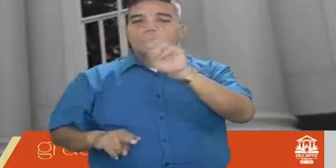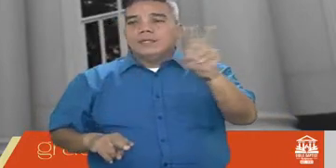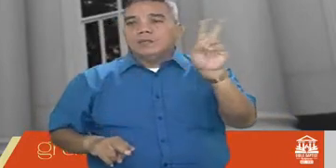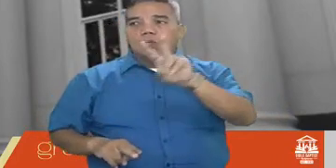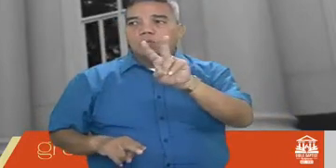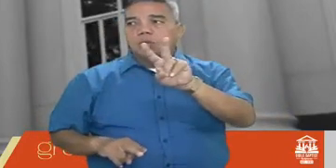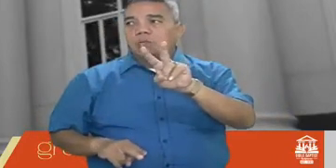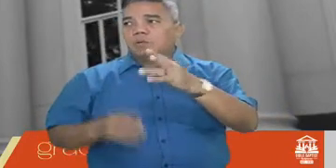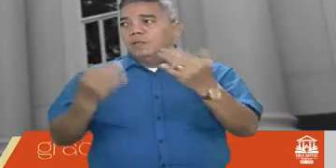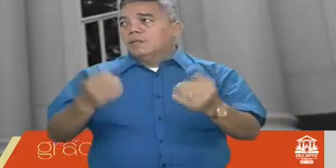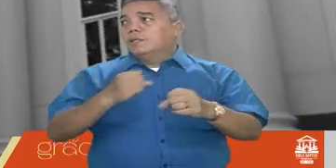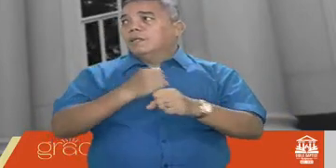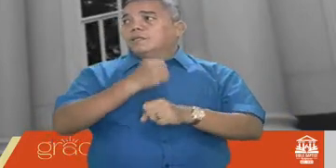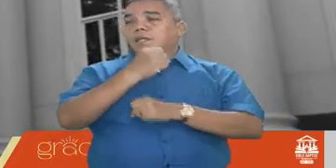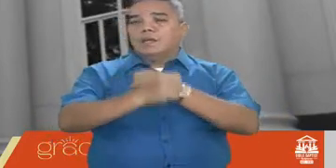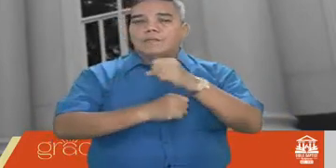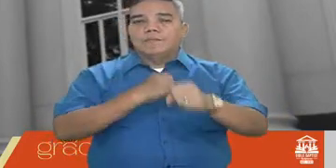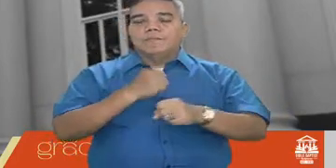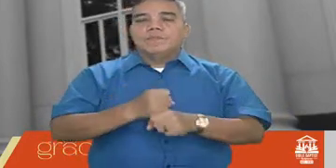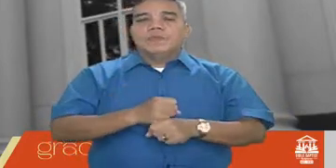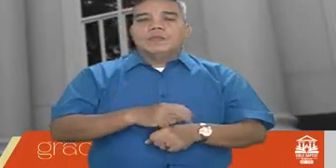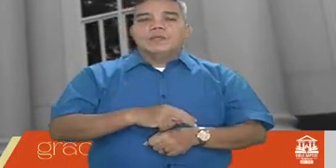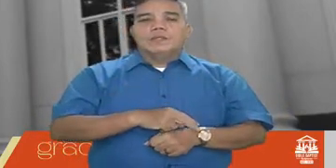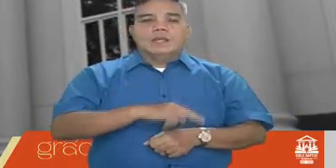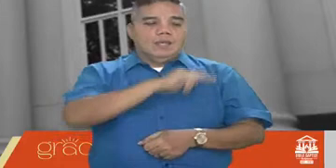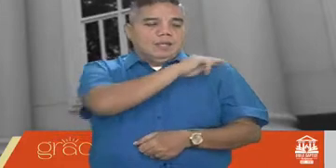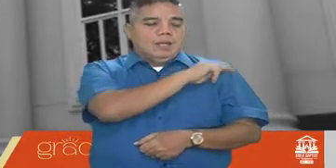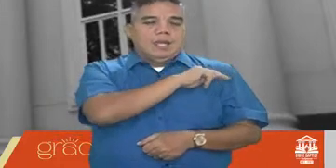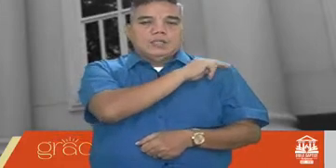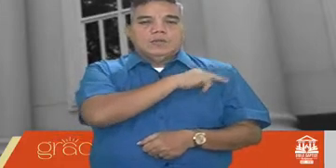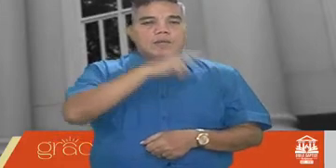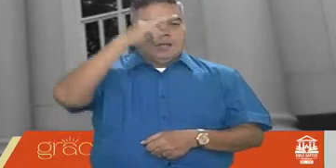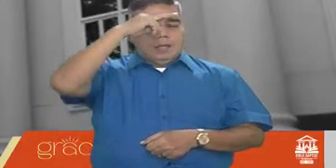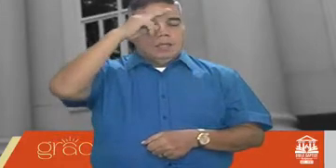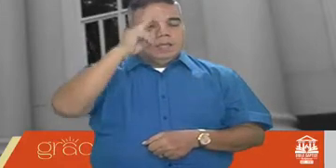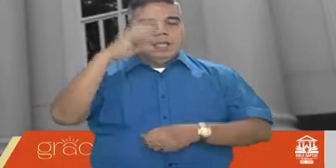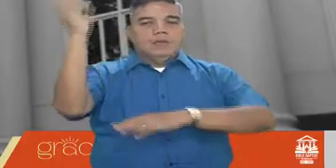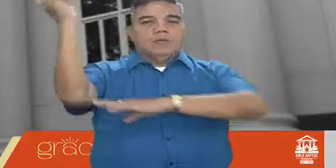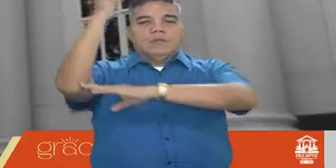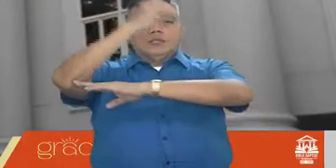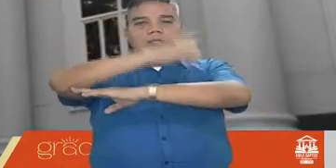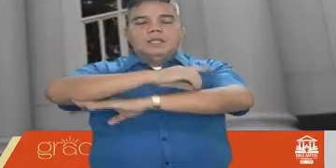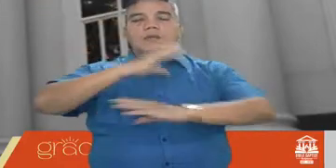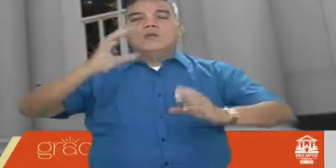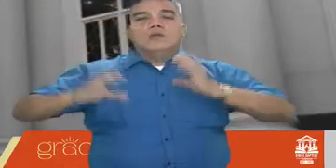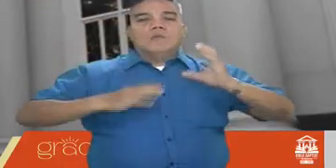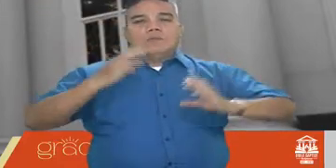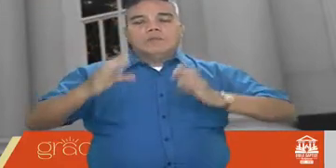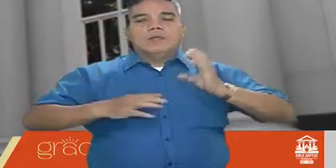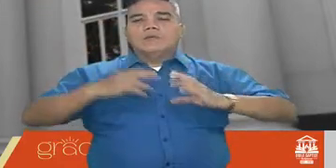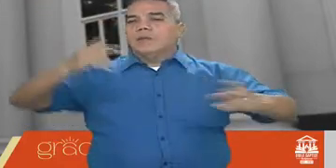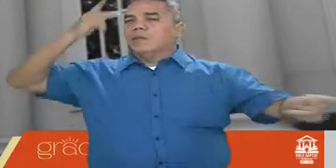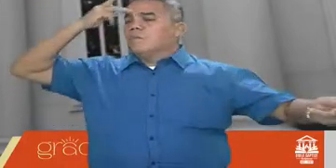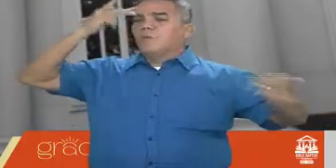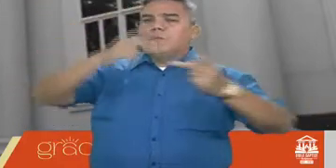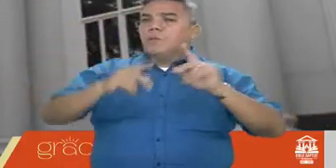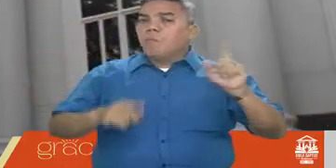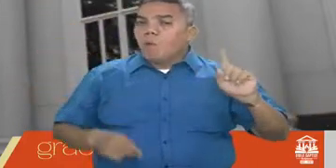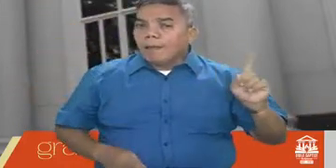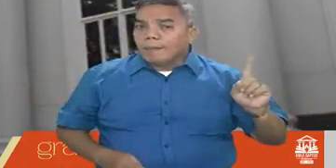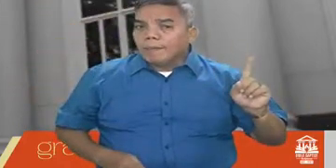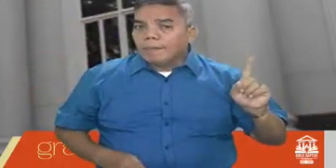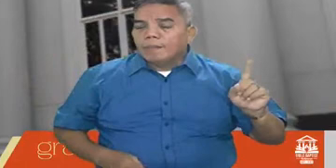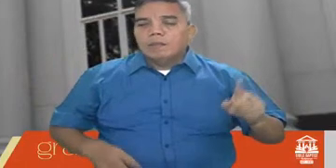22, this year, the National Heroes Day. We will be celebrating for the purpose of